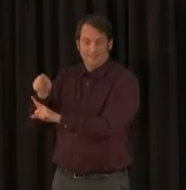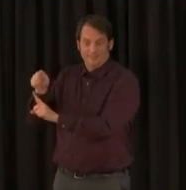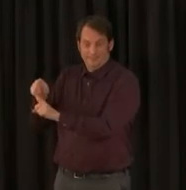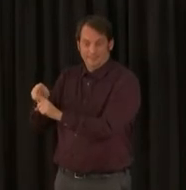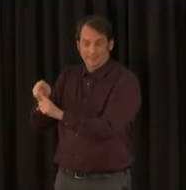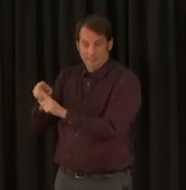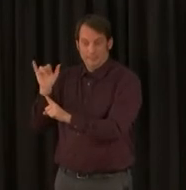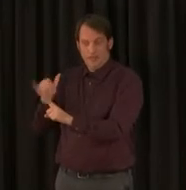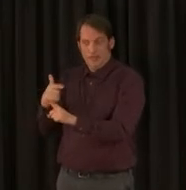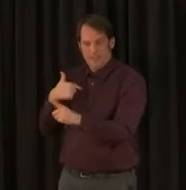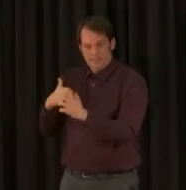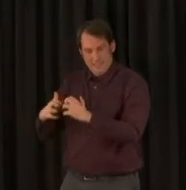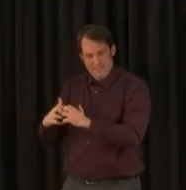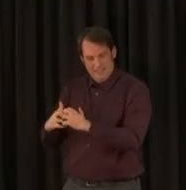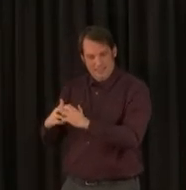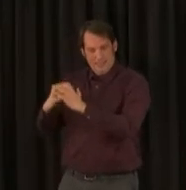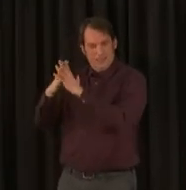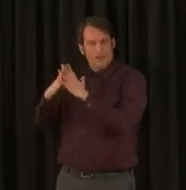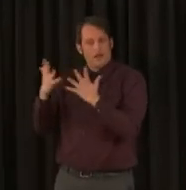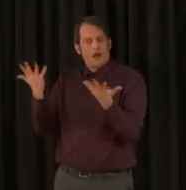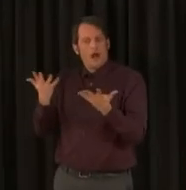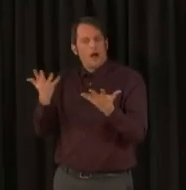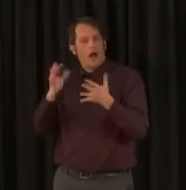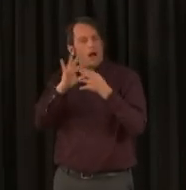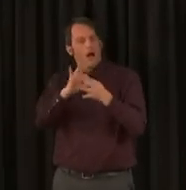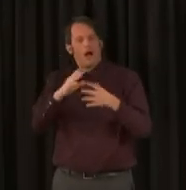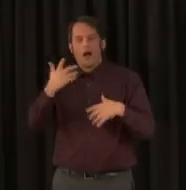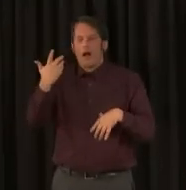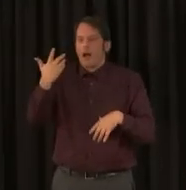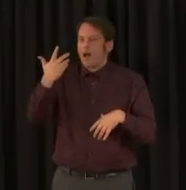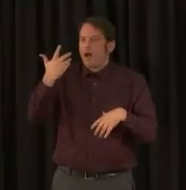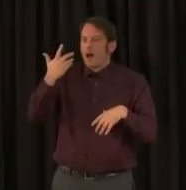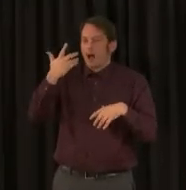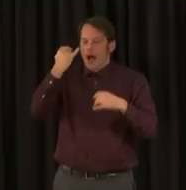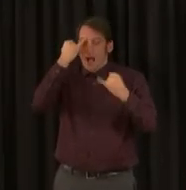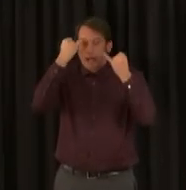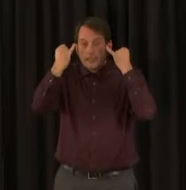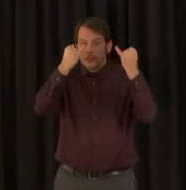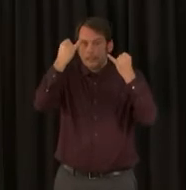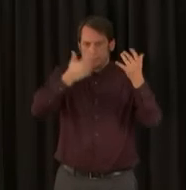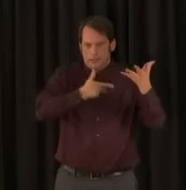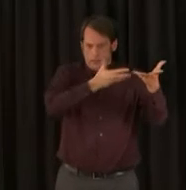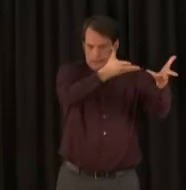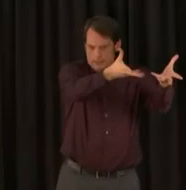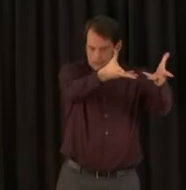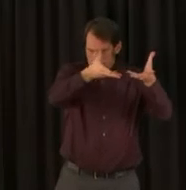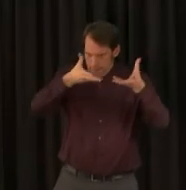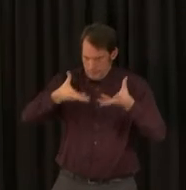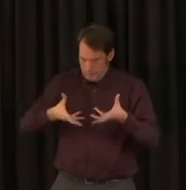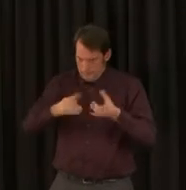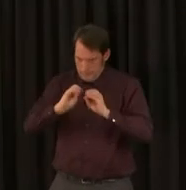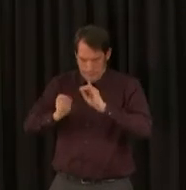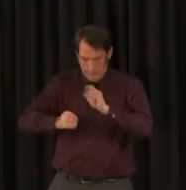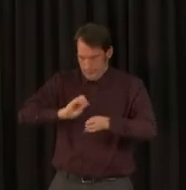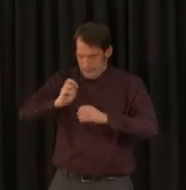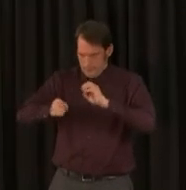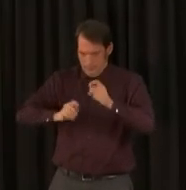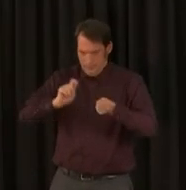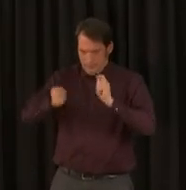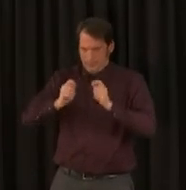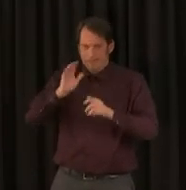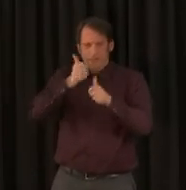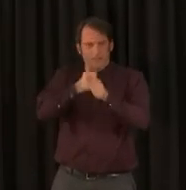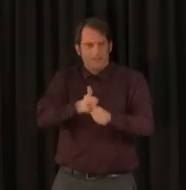the vision of grandeur to artwork. We like to bring the